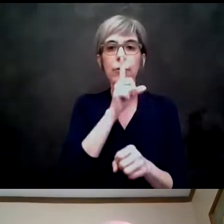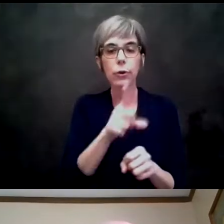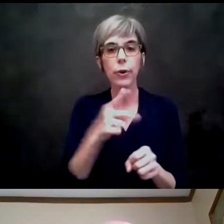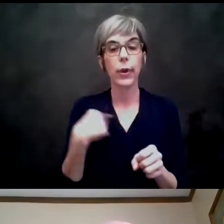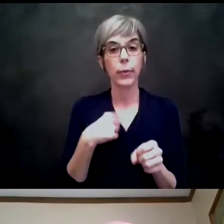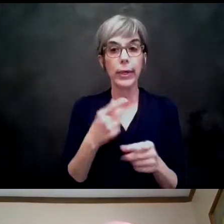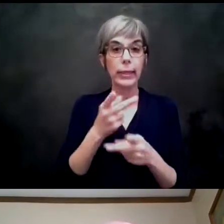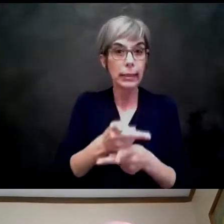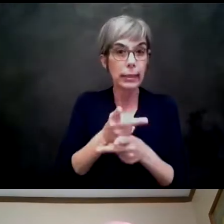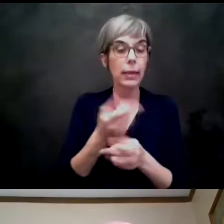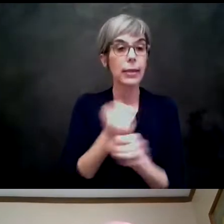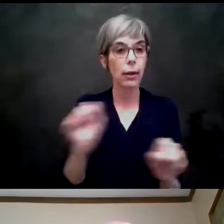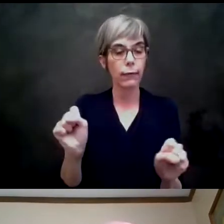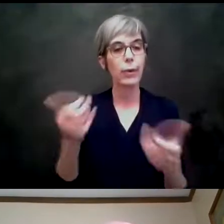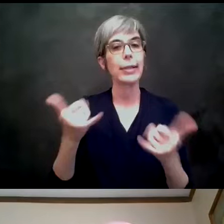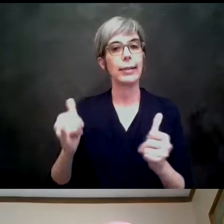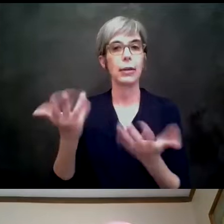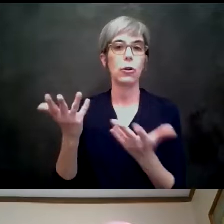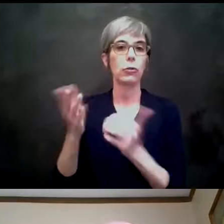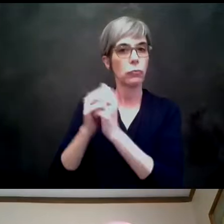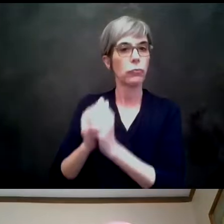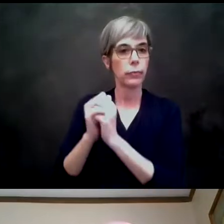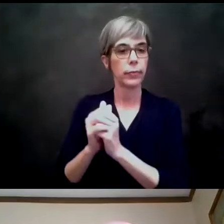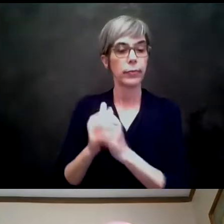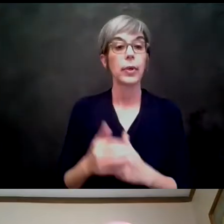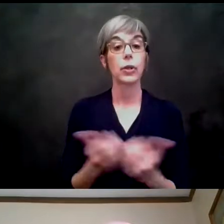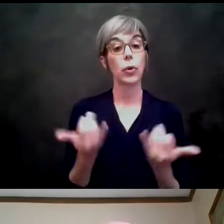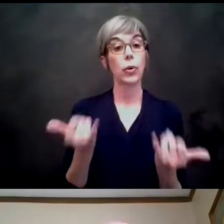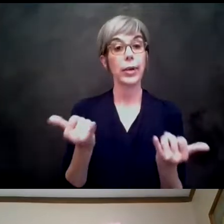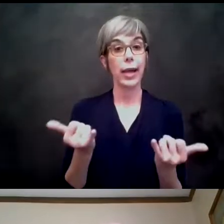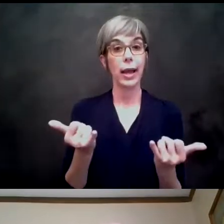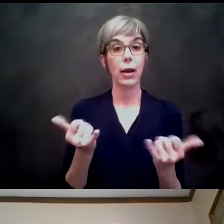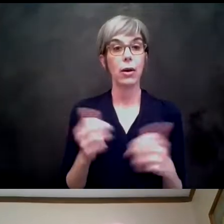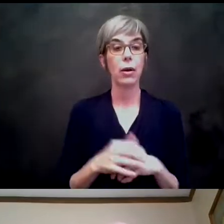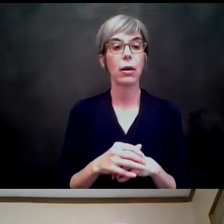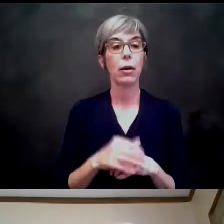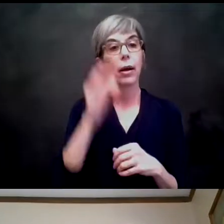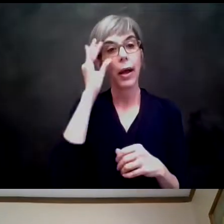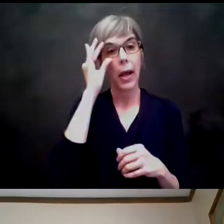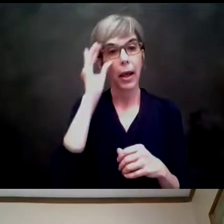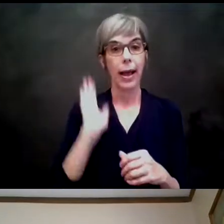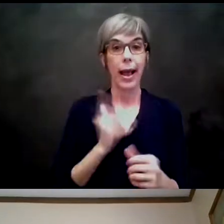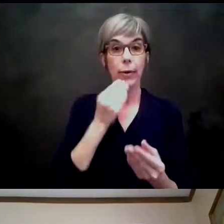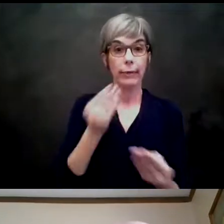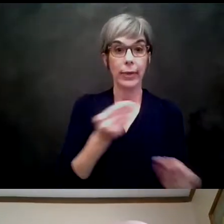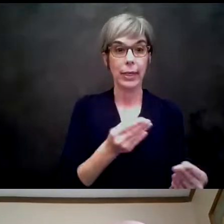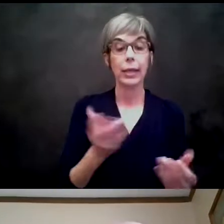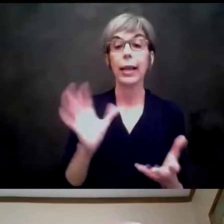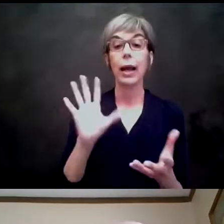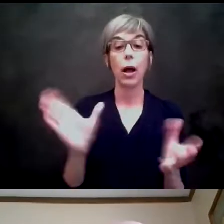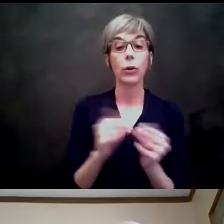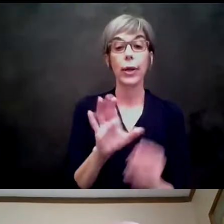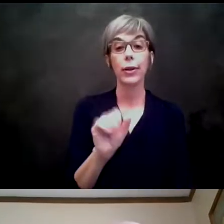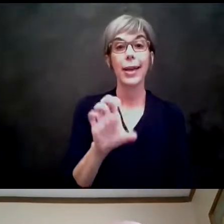concerned. We now have our total number of cases as far as feeding is concerned has gone to 55, and